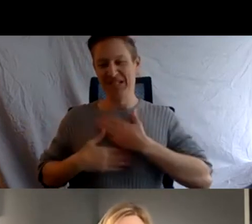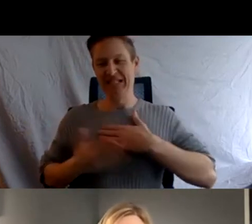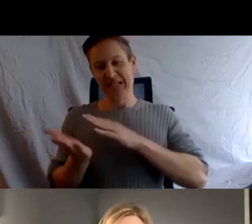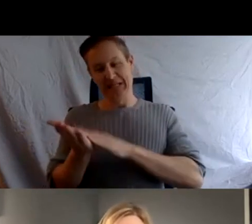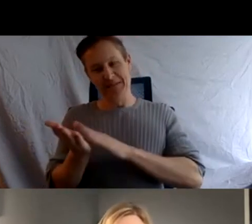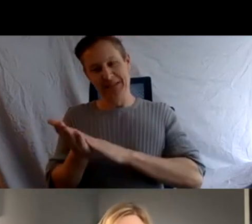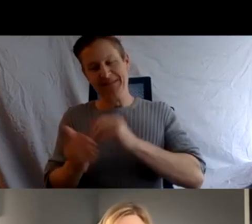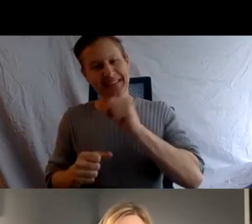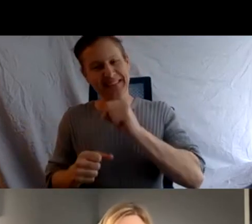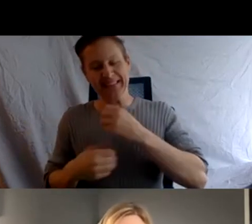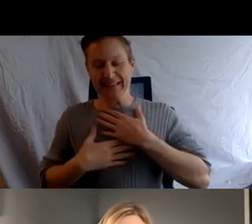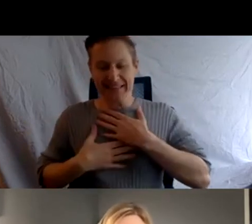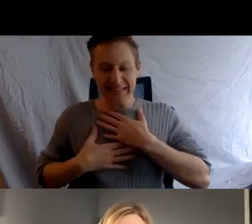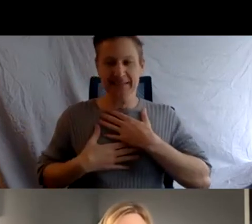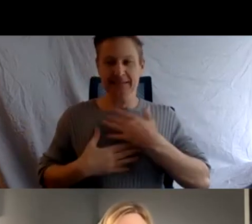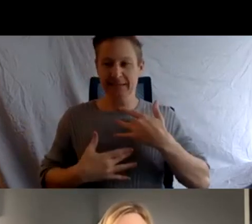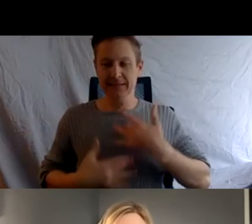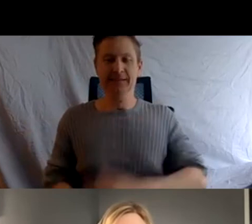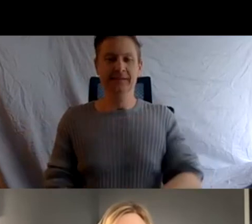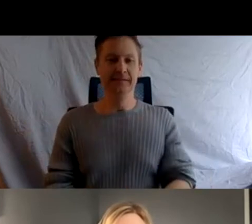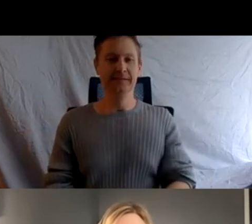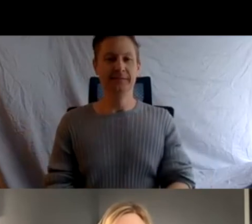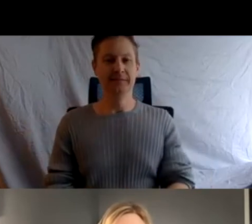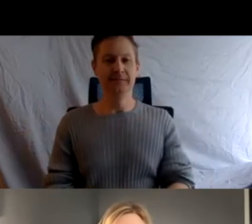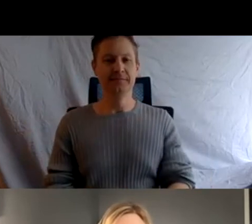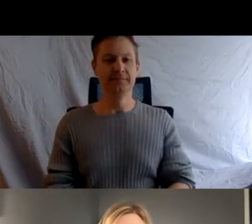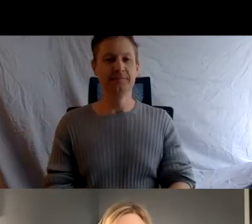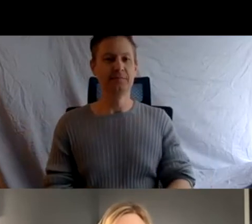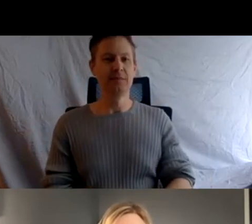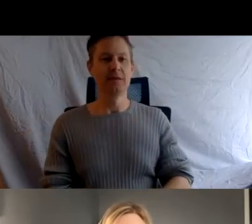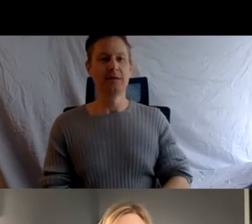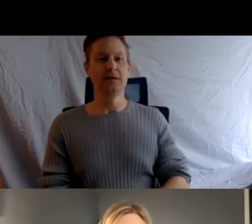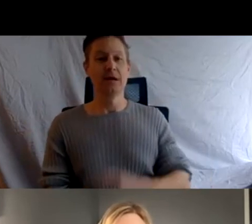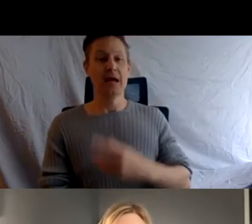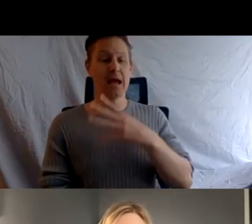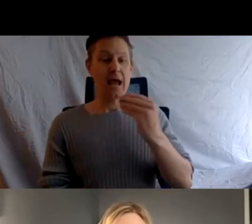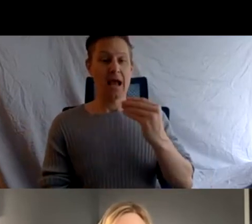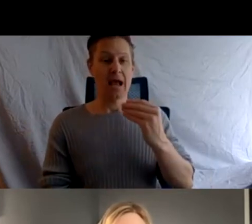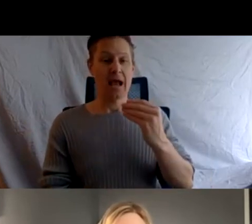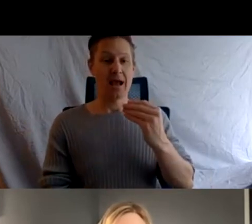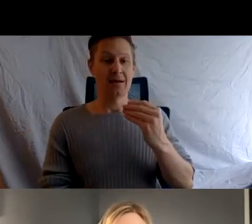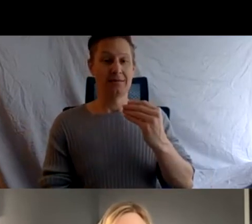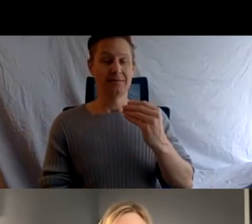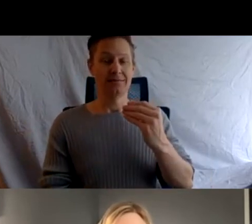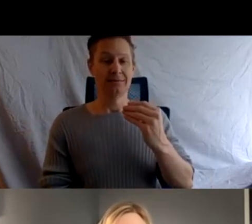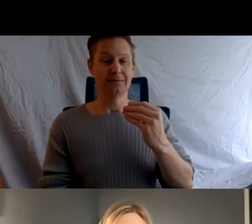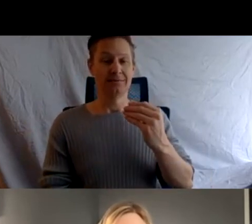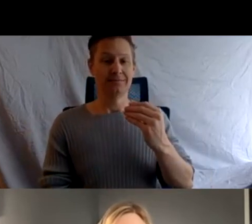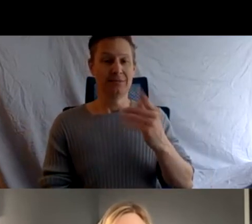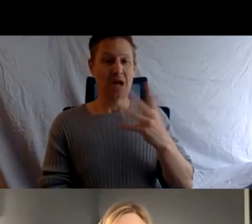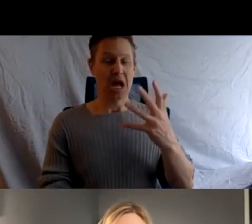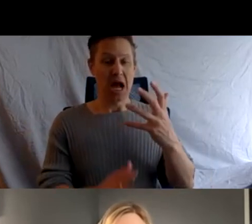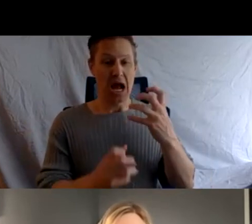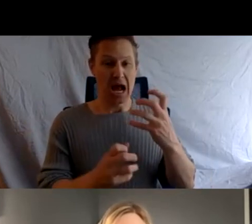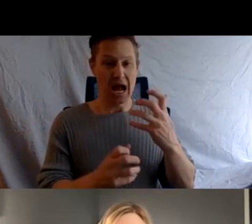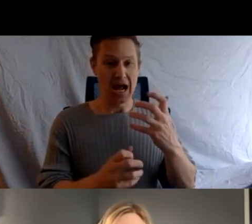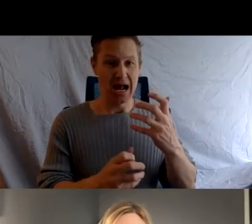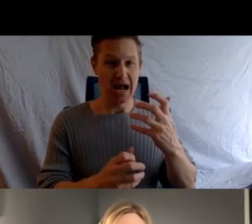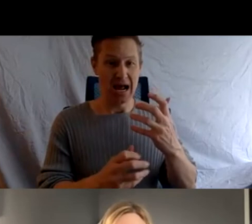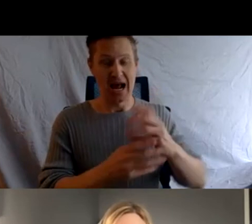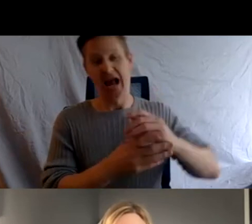means a lot to me. And shout out to makeshift sound booths within the